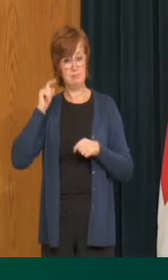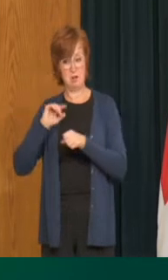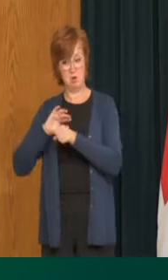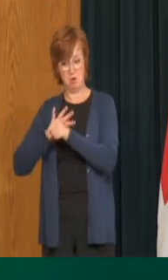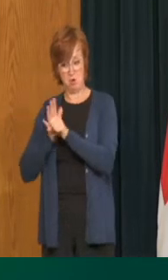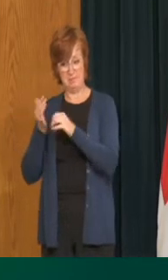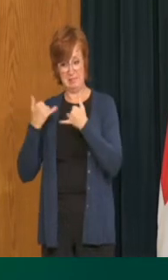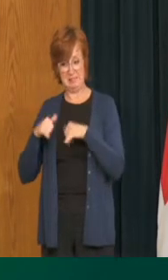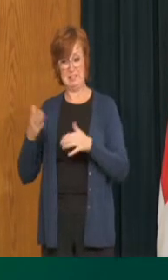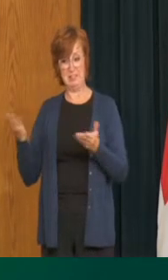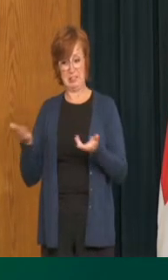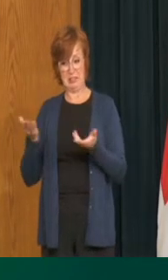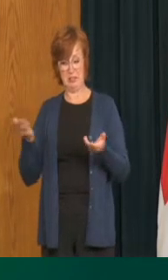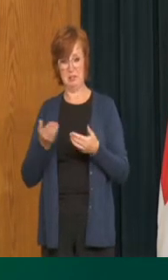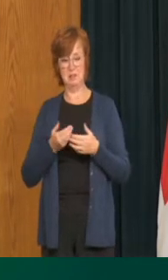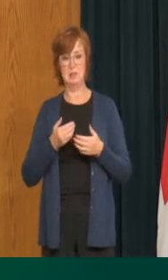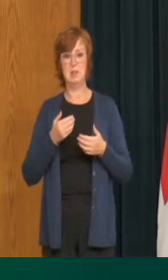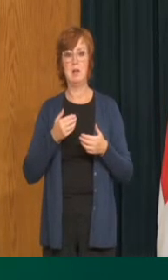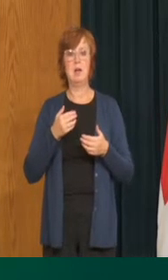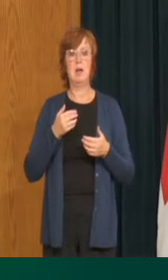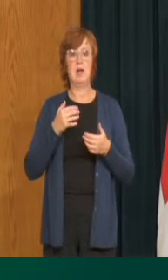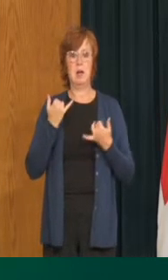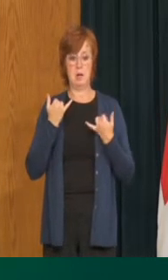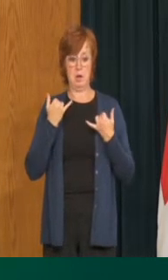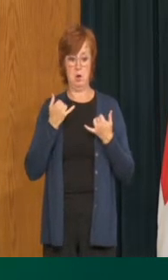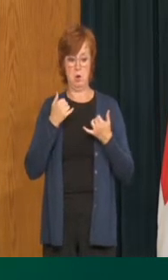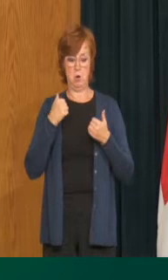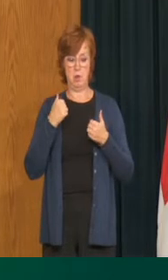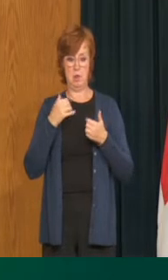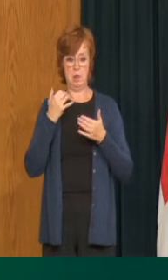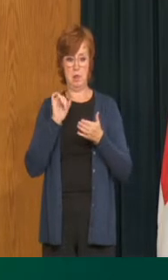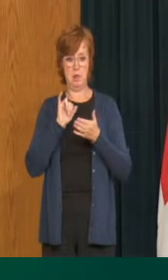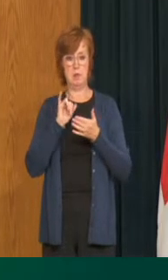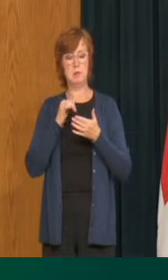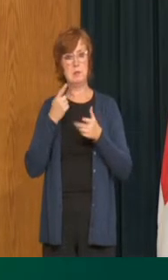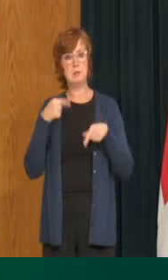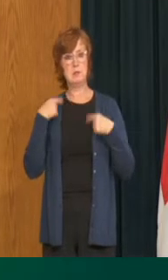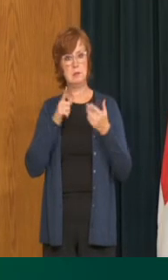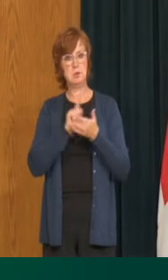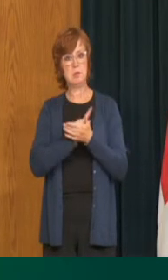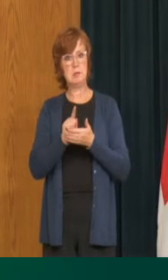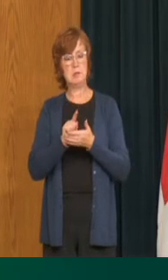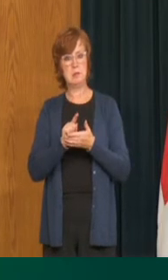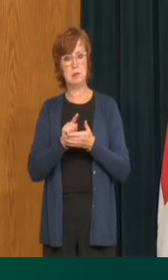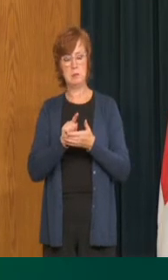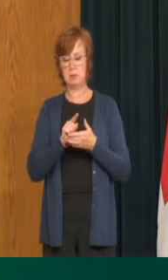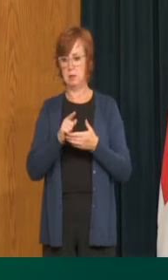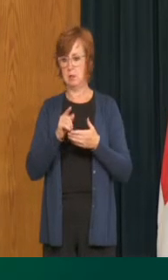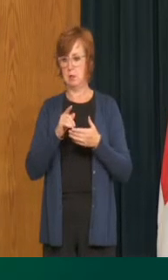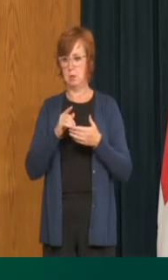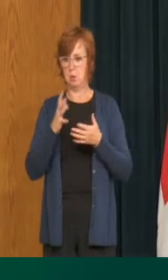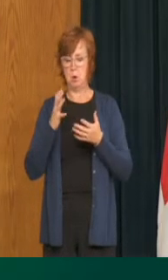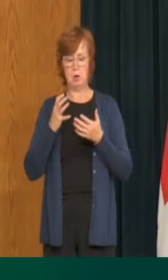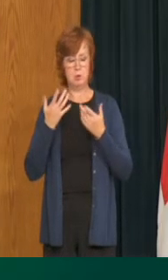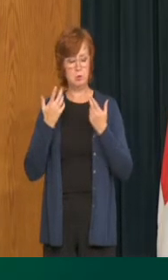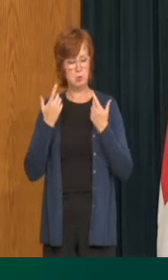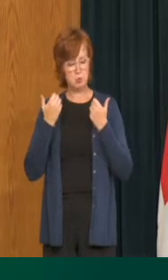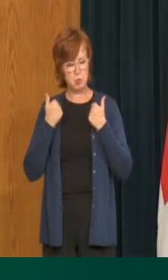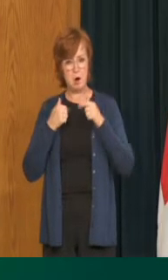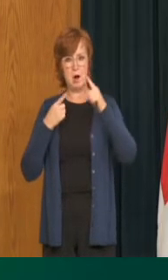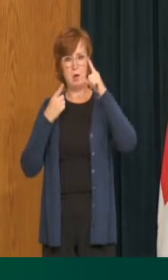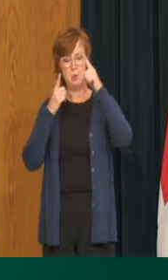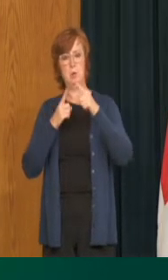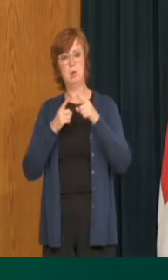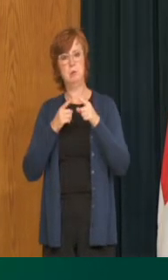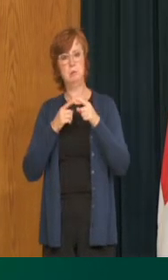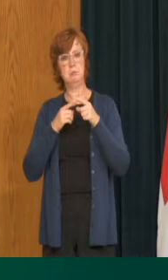recently as this week on how can we ensure, A, that we are able to recover to pre-pandemic levels as soon as possible, and B, how are we